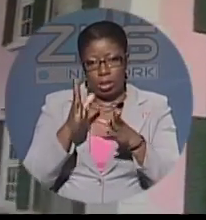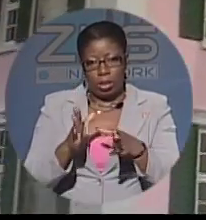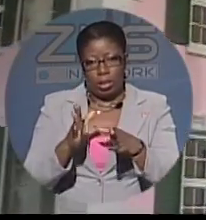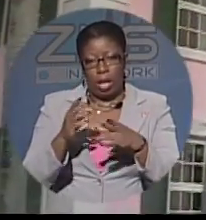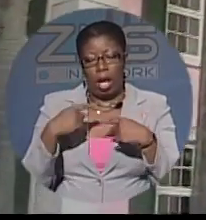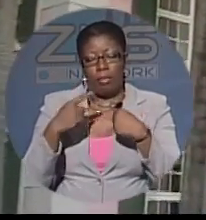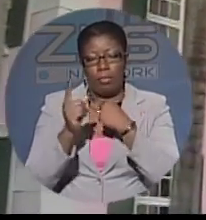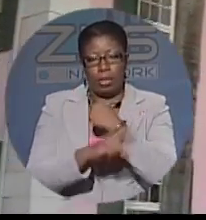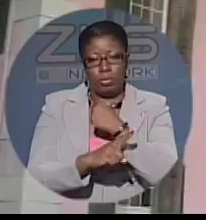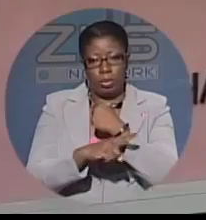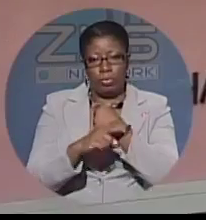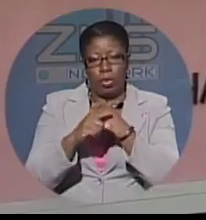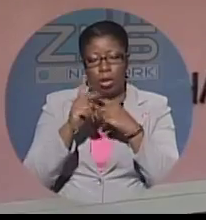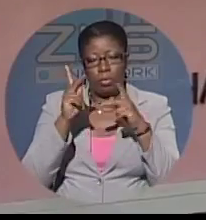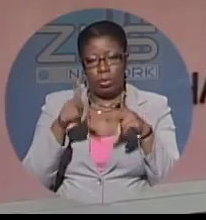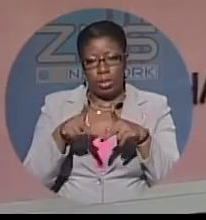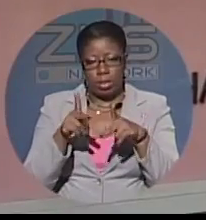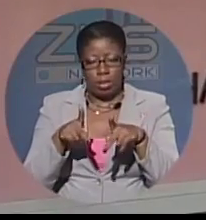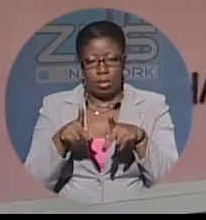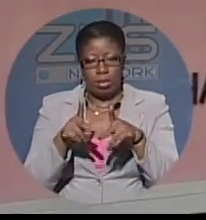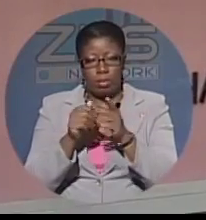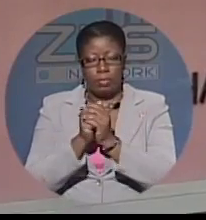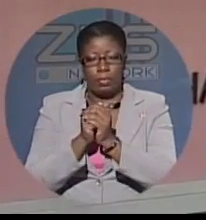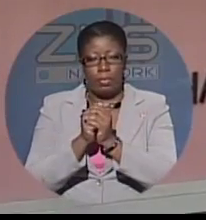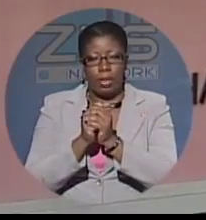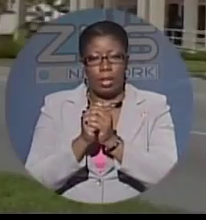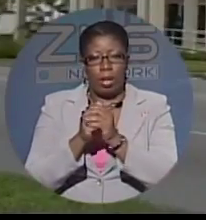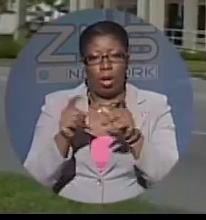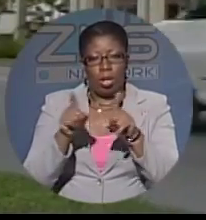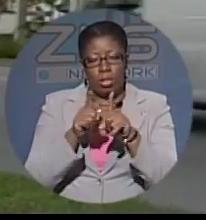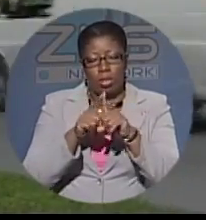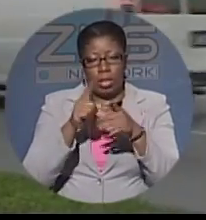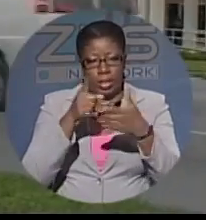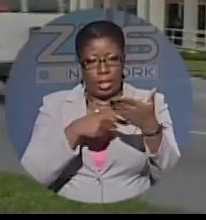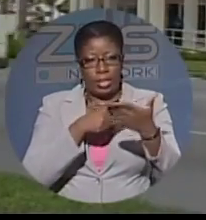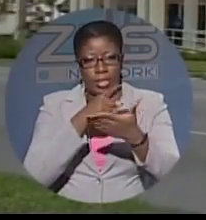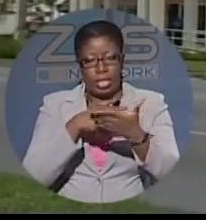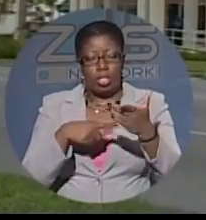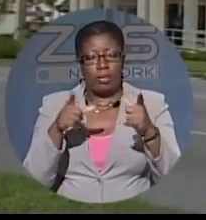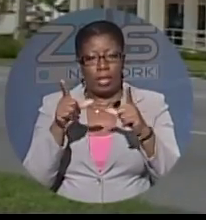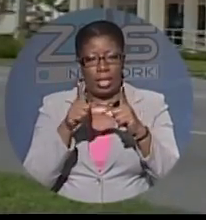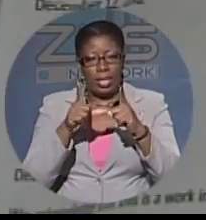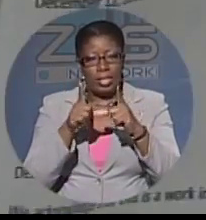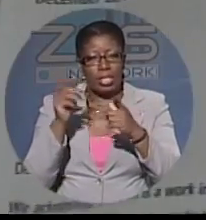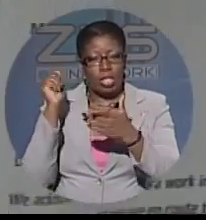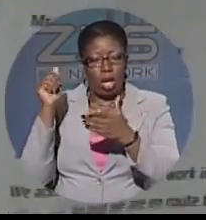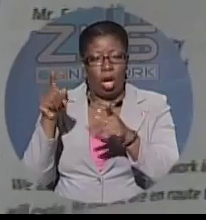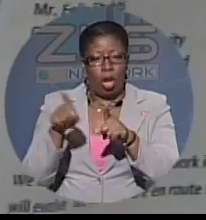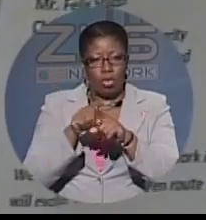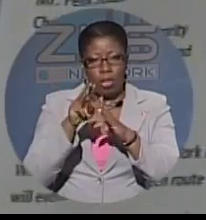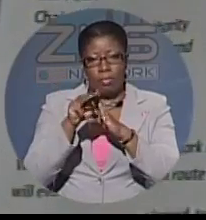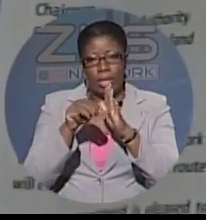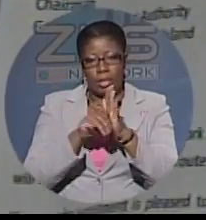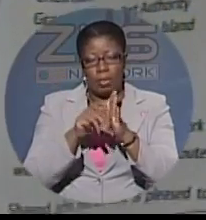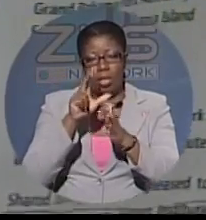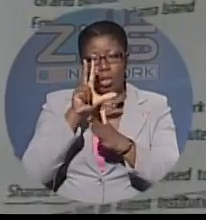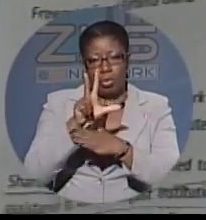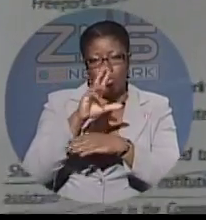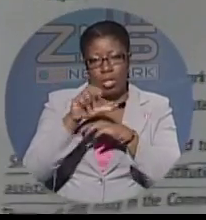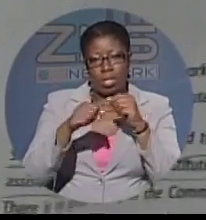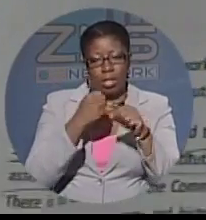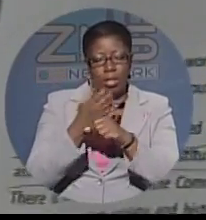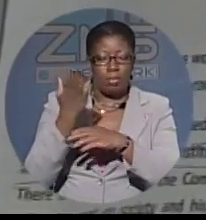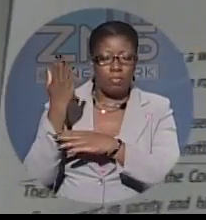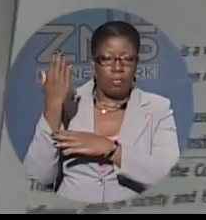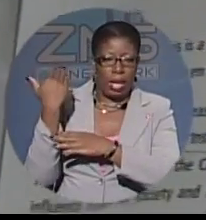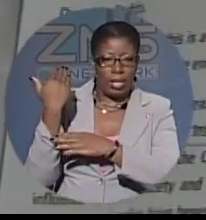for non-compliance, including the cancellation of their license agreement. Now, it's been 3 years since the recommendations were compiled